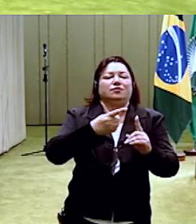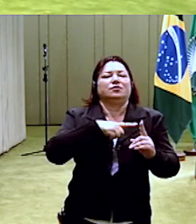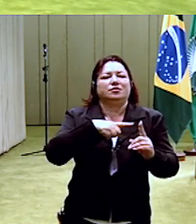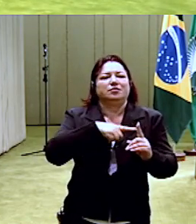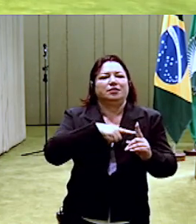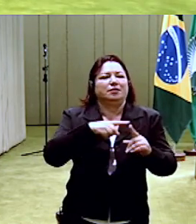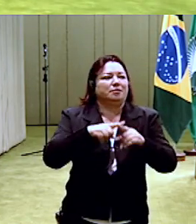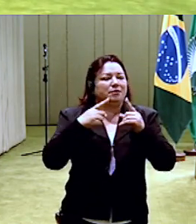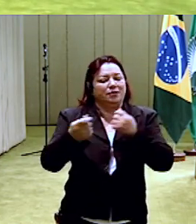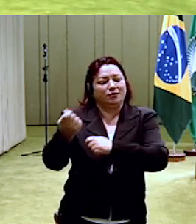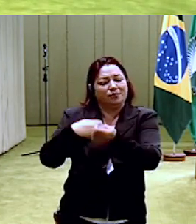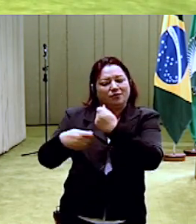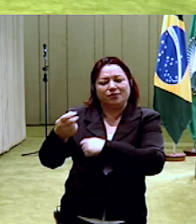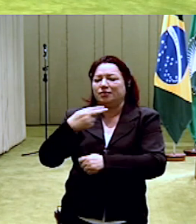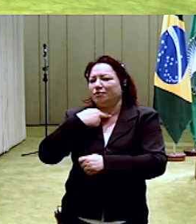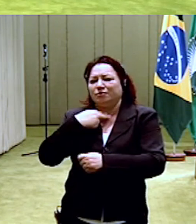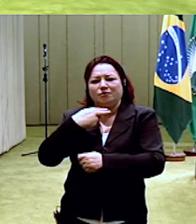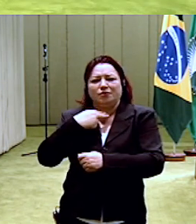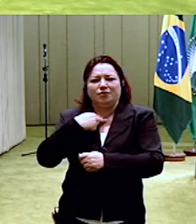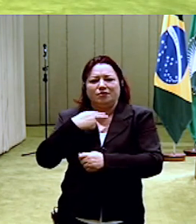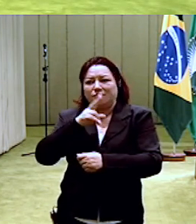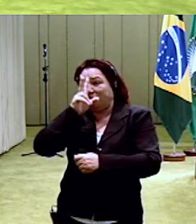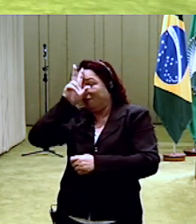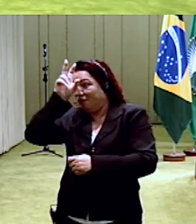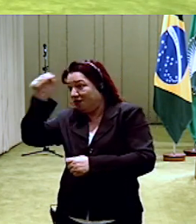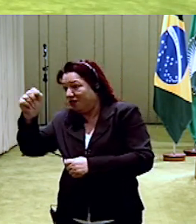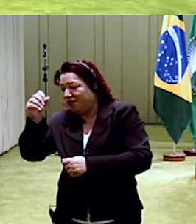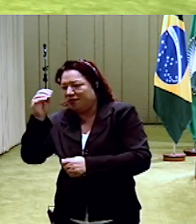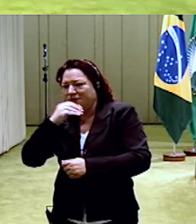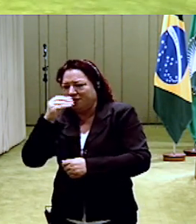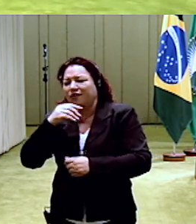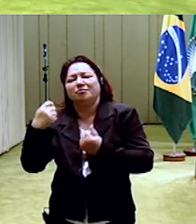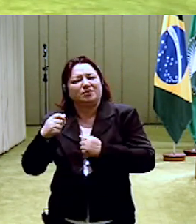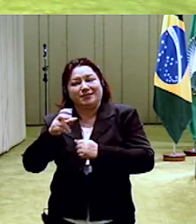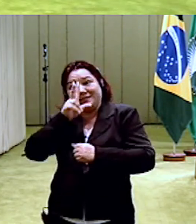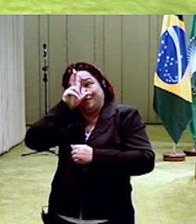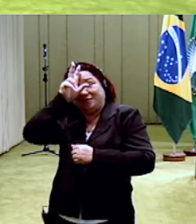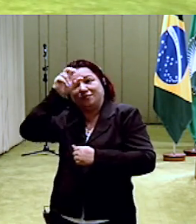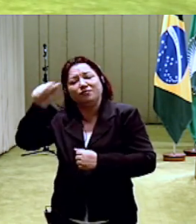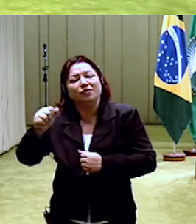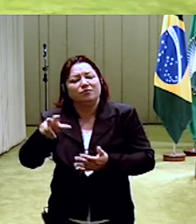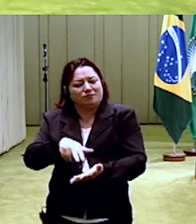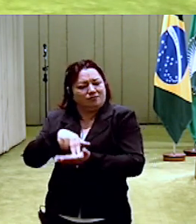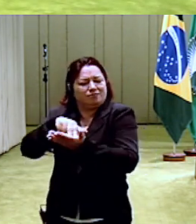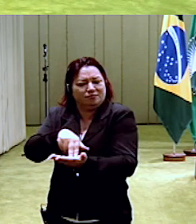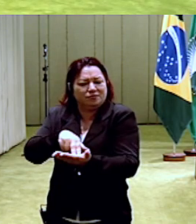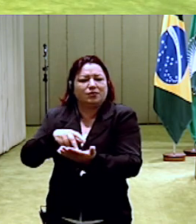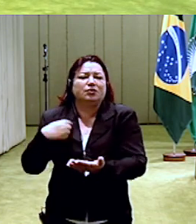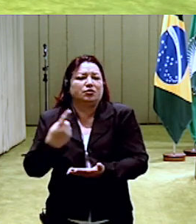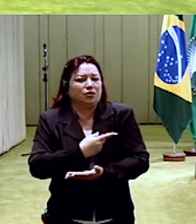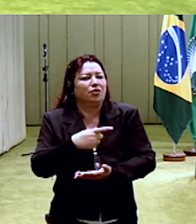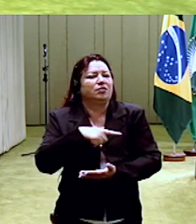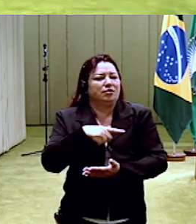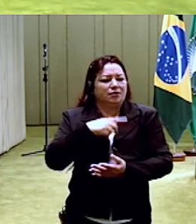the business cannot be strong without you going through challenges. This is my belief, and I believe that we have to see